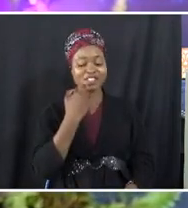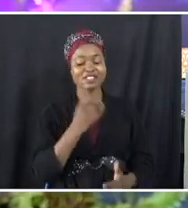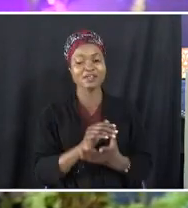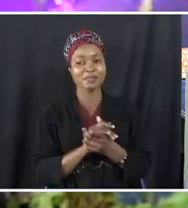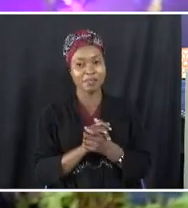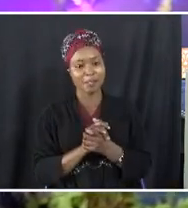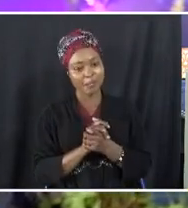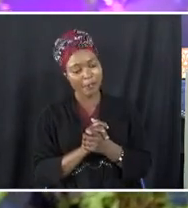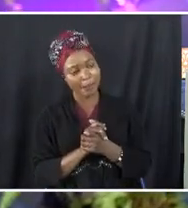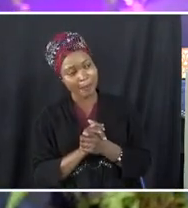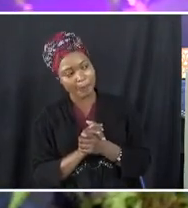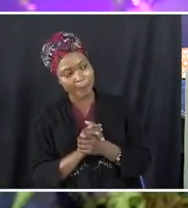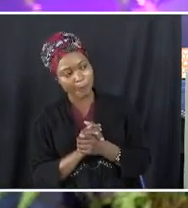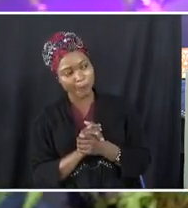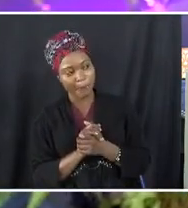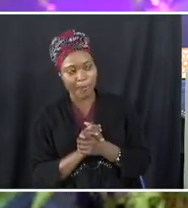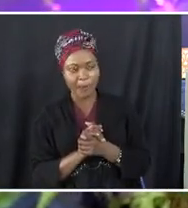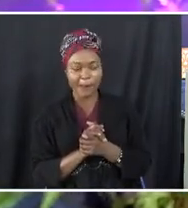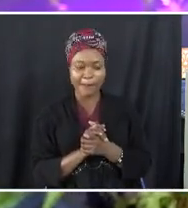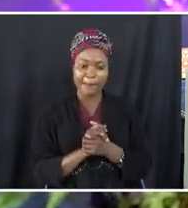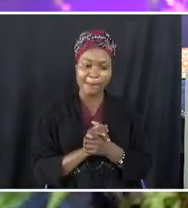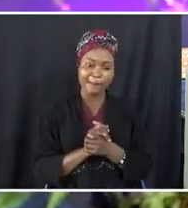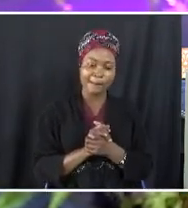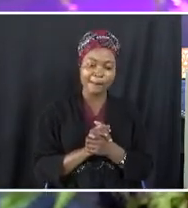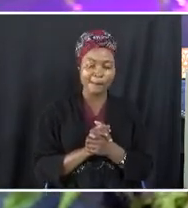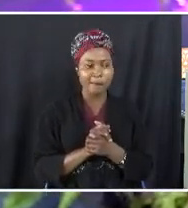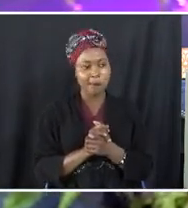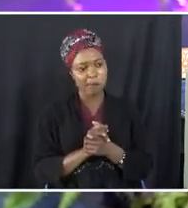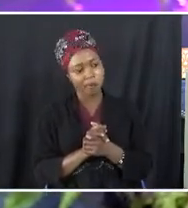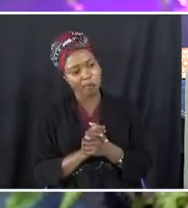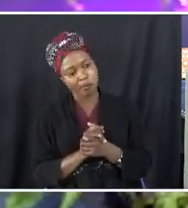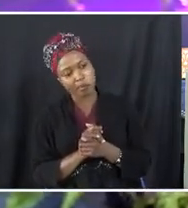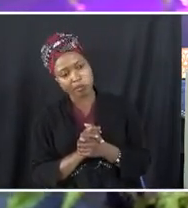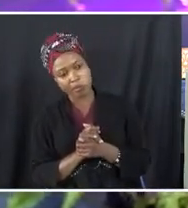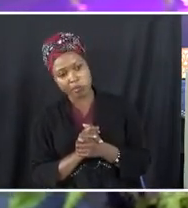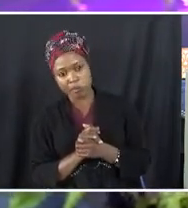awaiting, and we shall